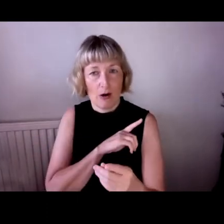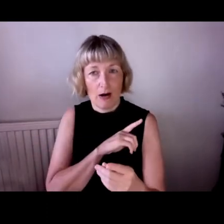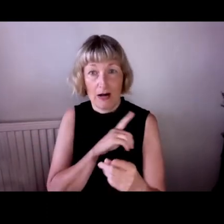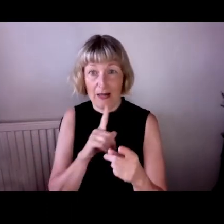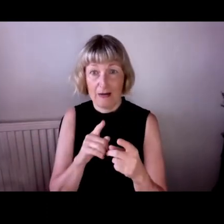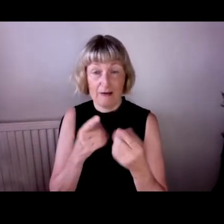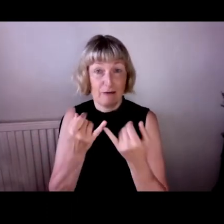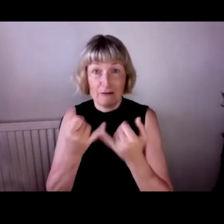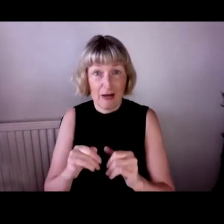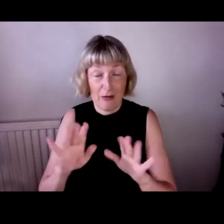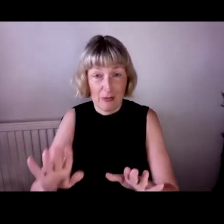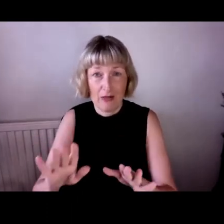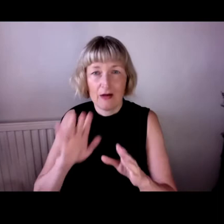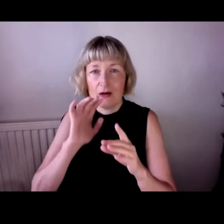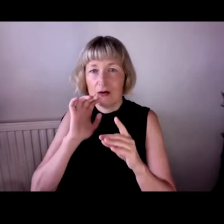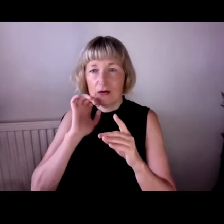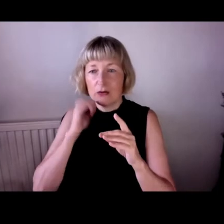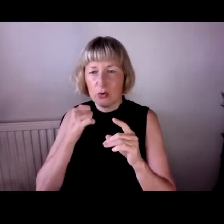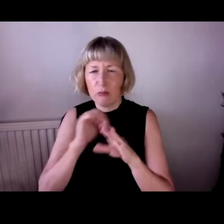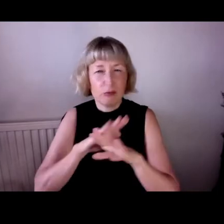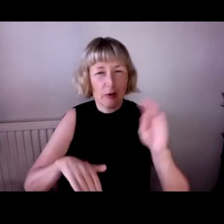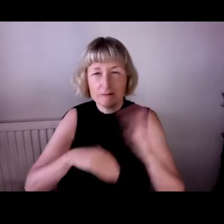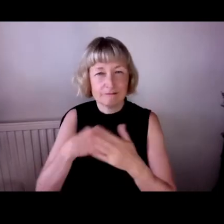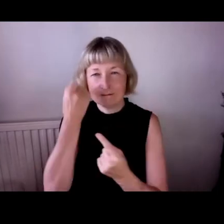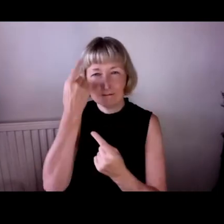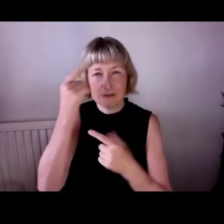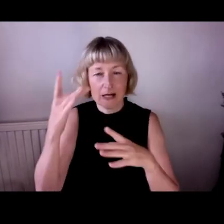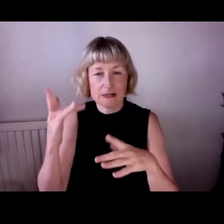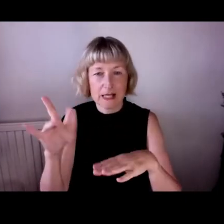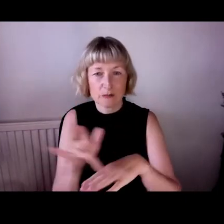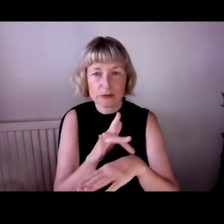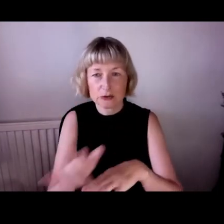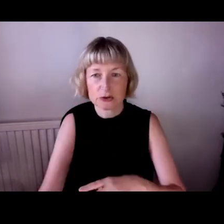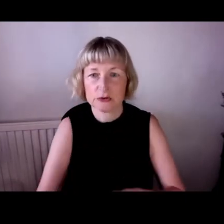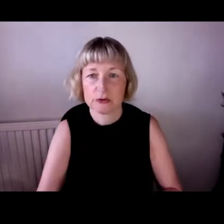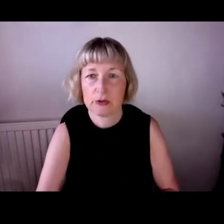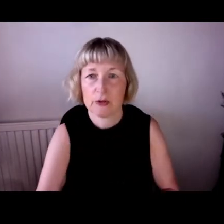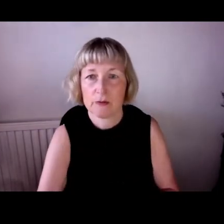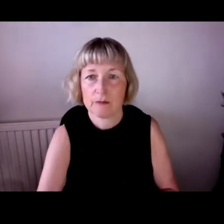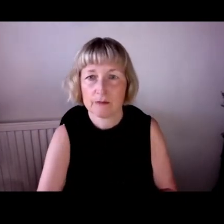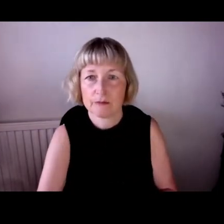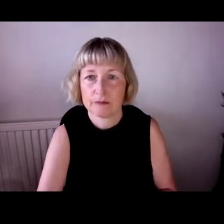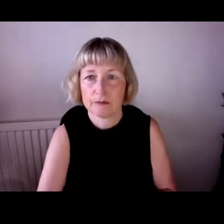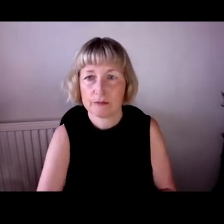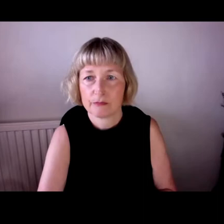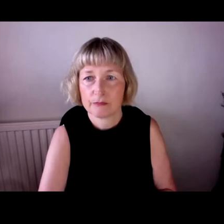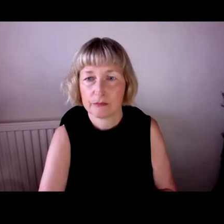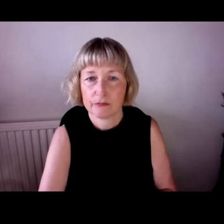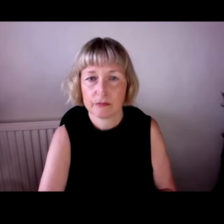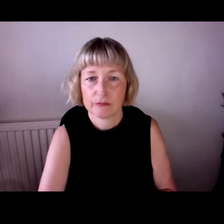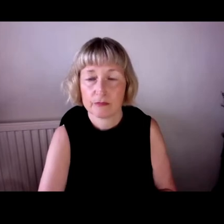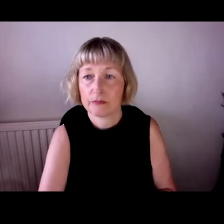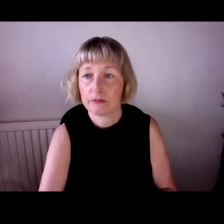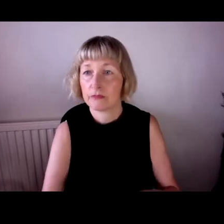production, particularly if, there's something coming in from Phil Across. Next week's manifesto